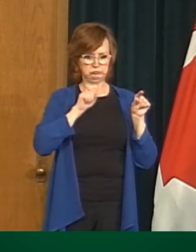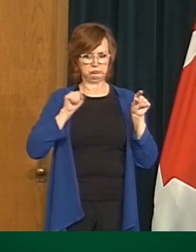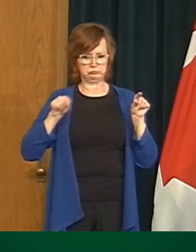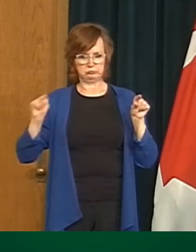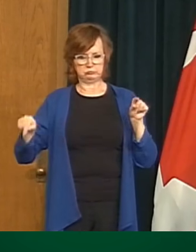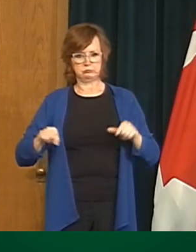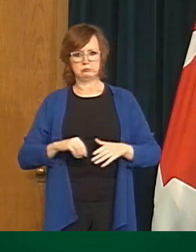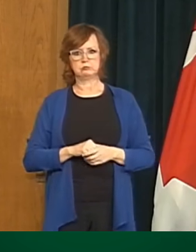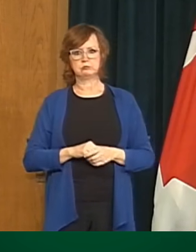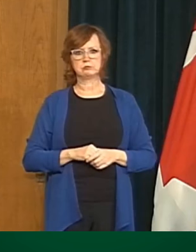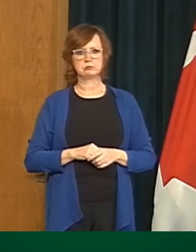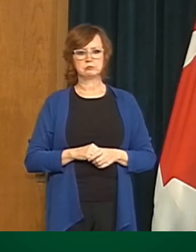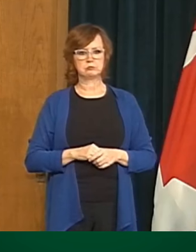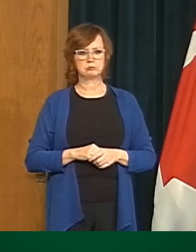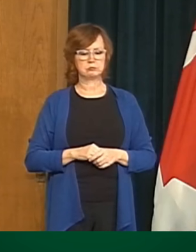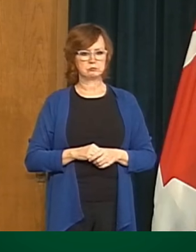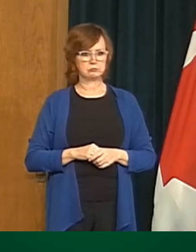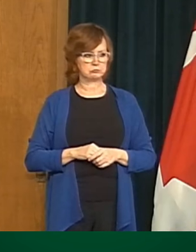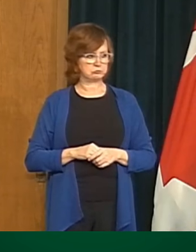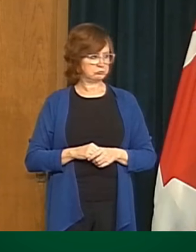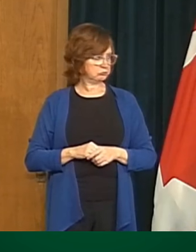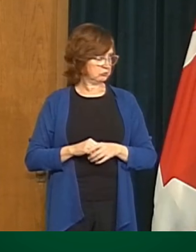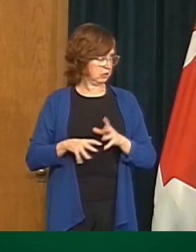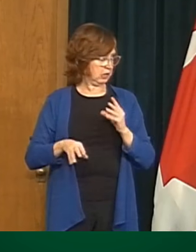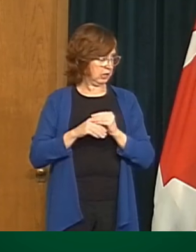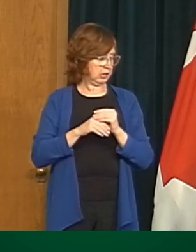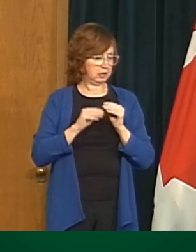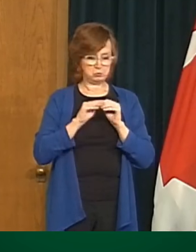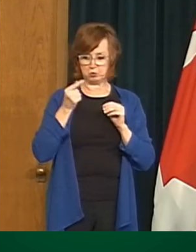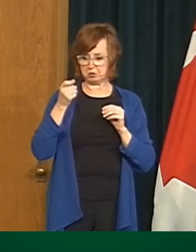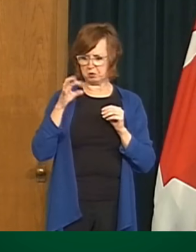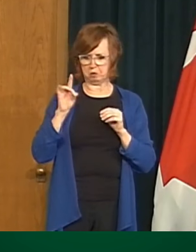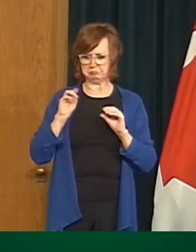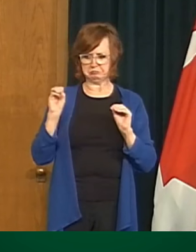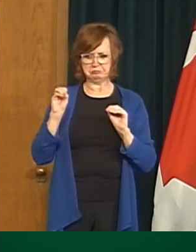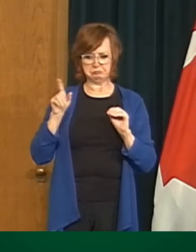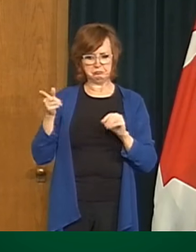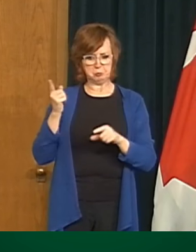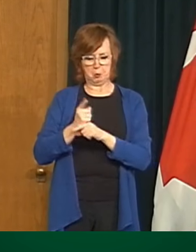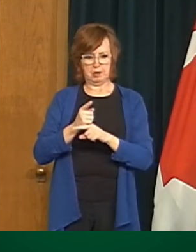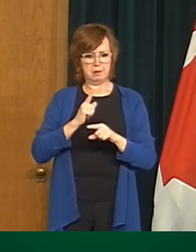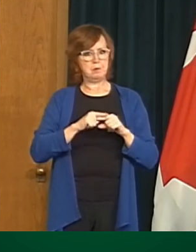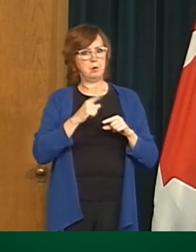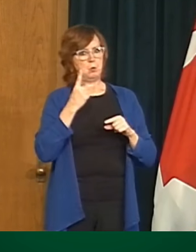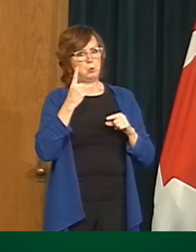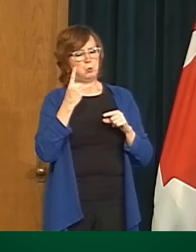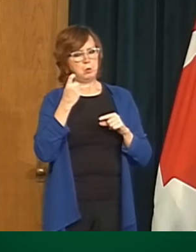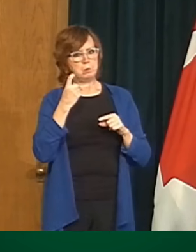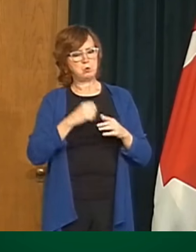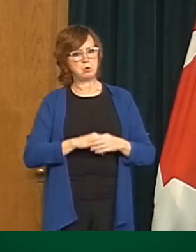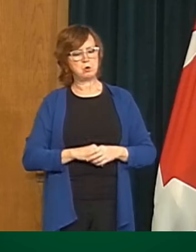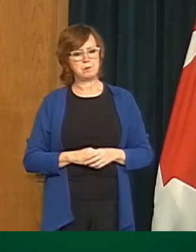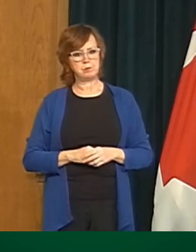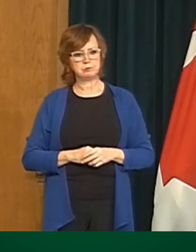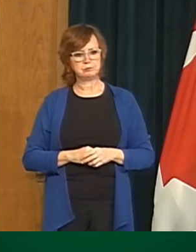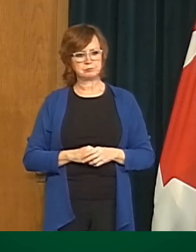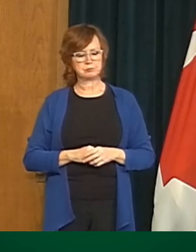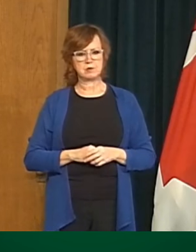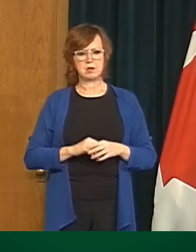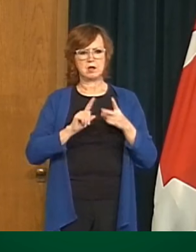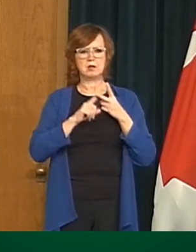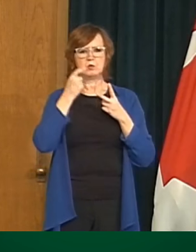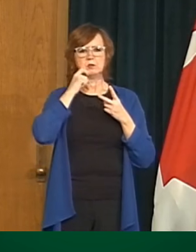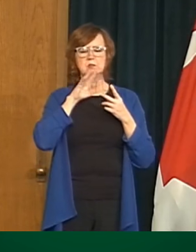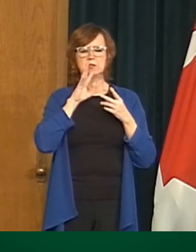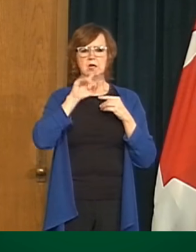in our municipalities as well. Anything to add to that, Gordon? No, just to say that, part of the funding was, as the Premier mentioned, the ISIP